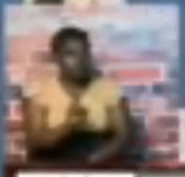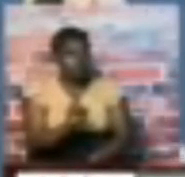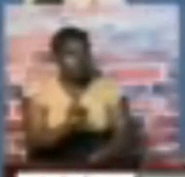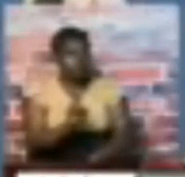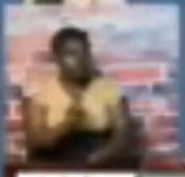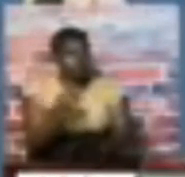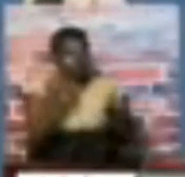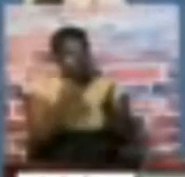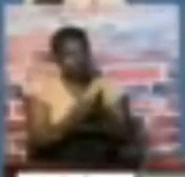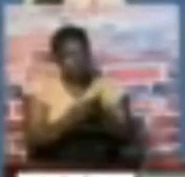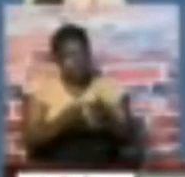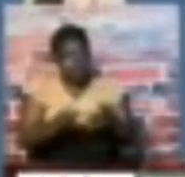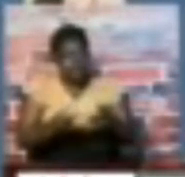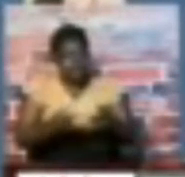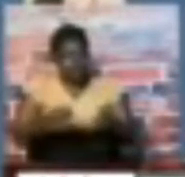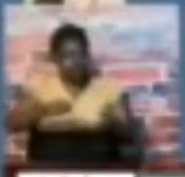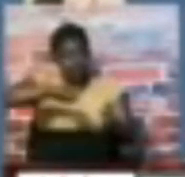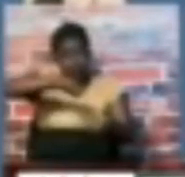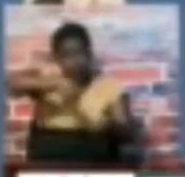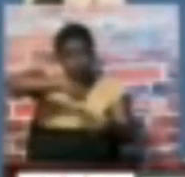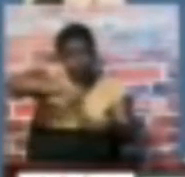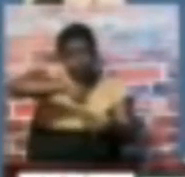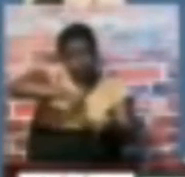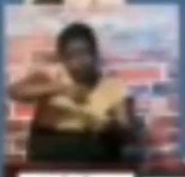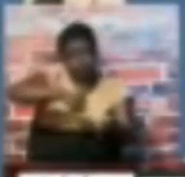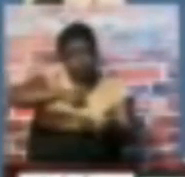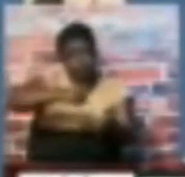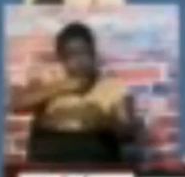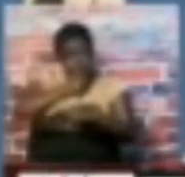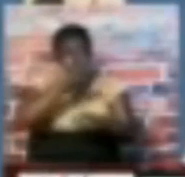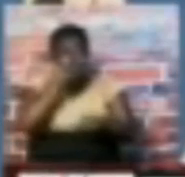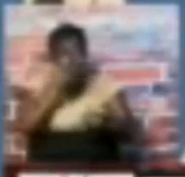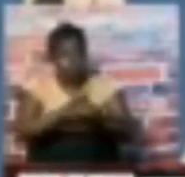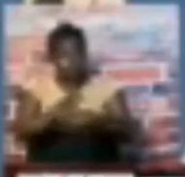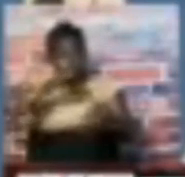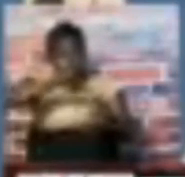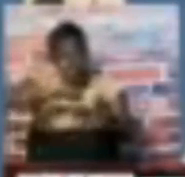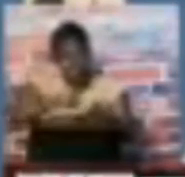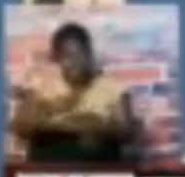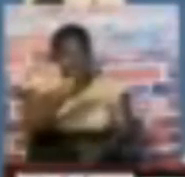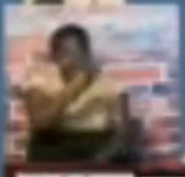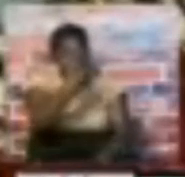The Uganda Drilling Contractors Association pledged to drill 24